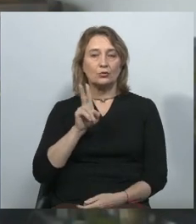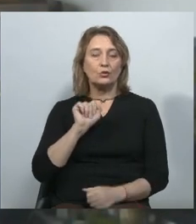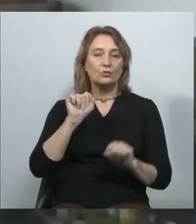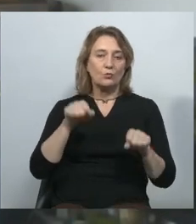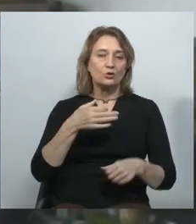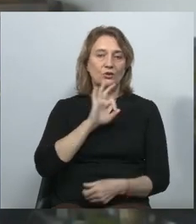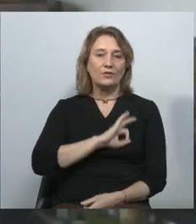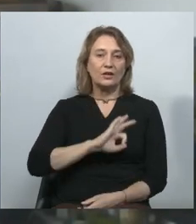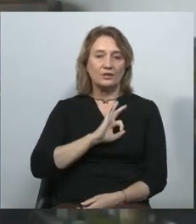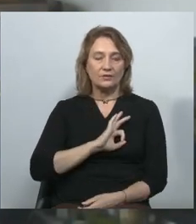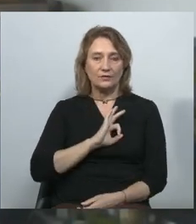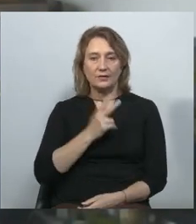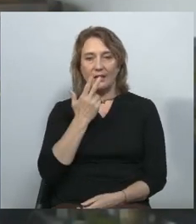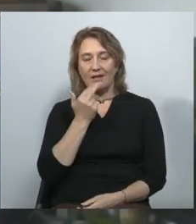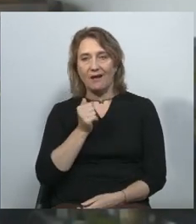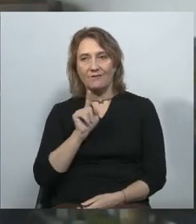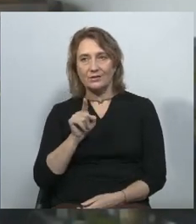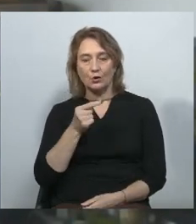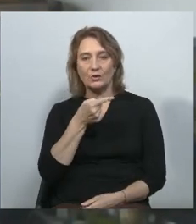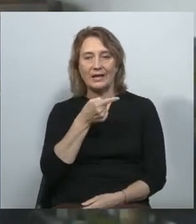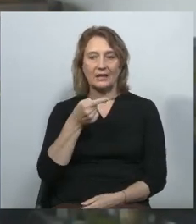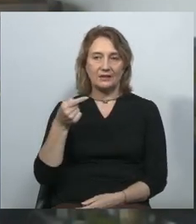are almost zero.